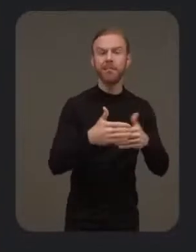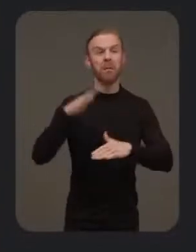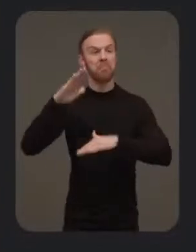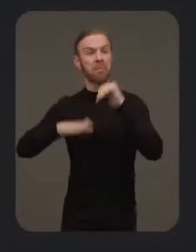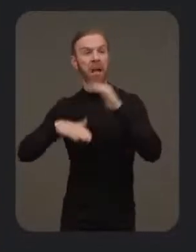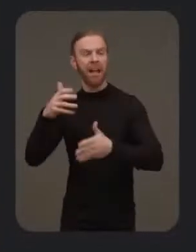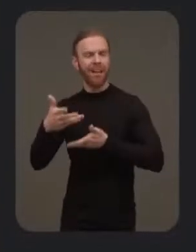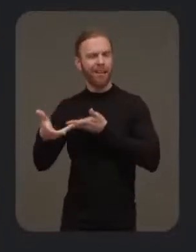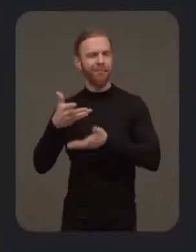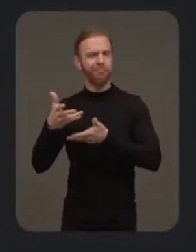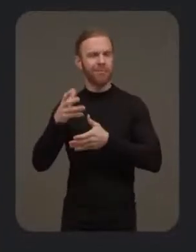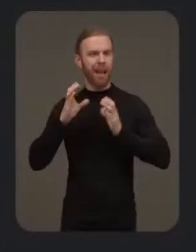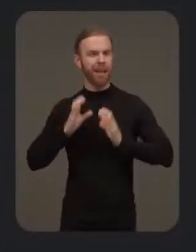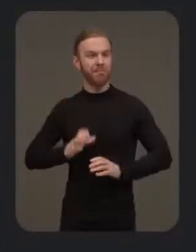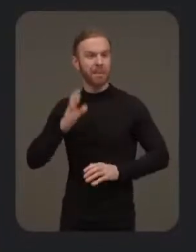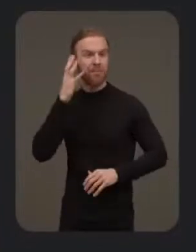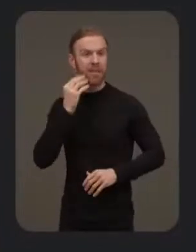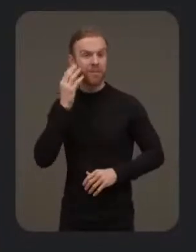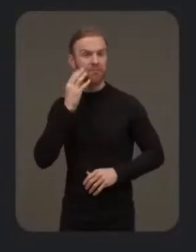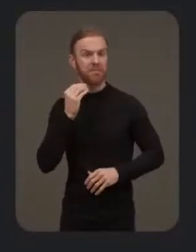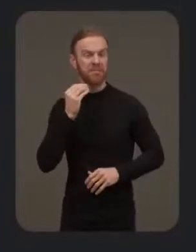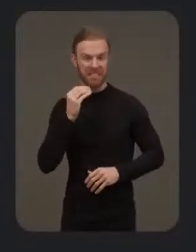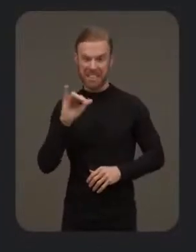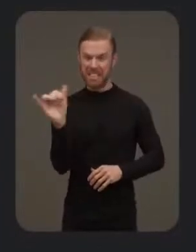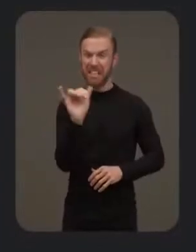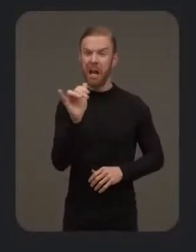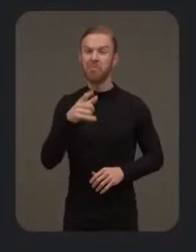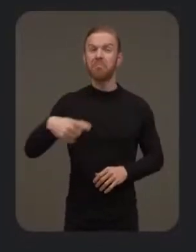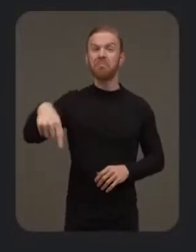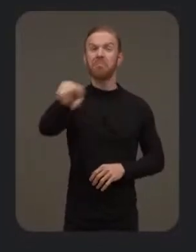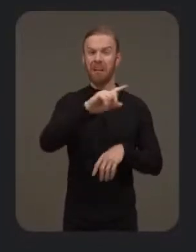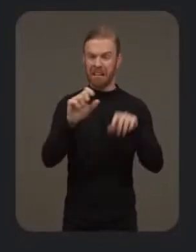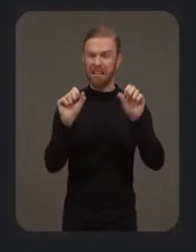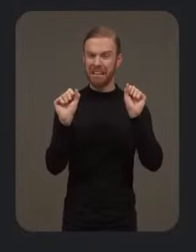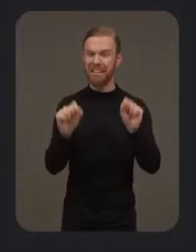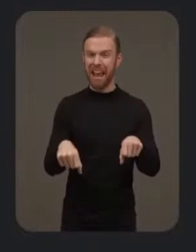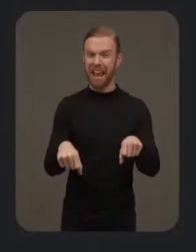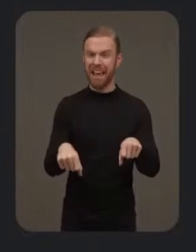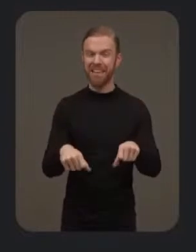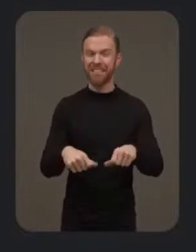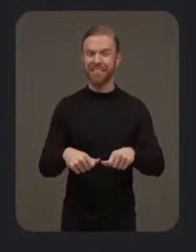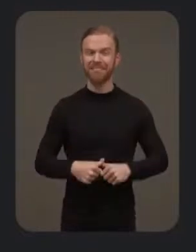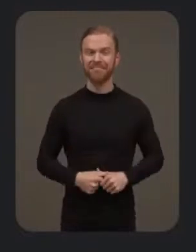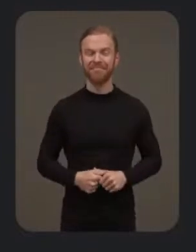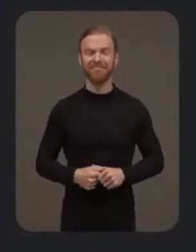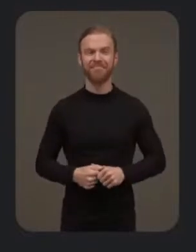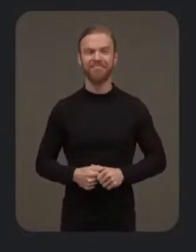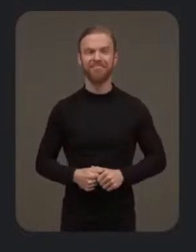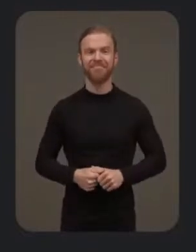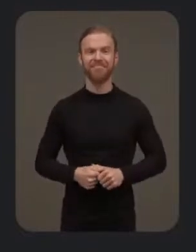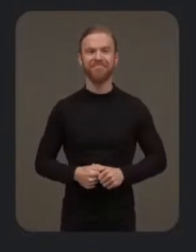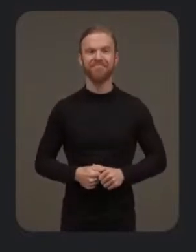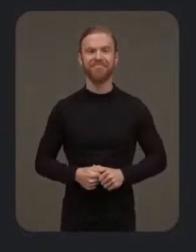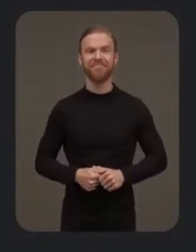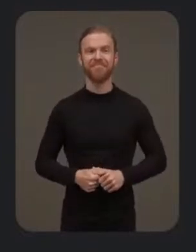build incredible customer experiences. And yes, each and every one of you can